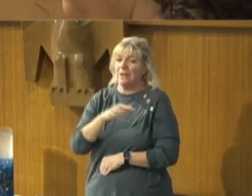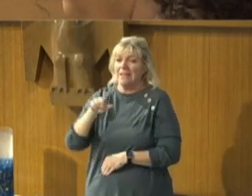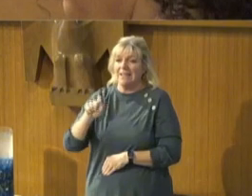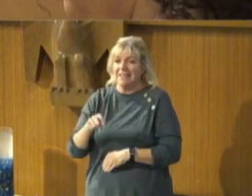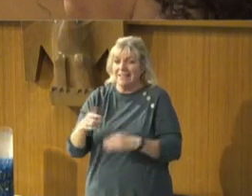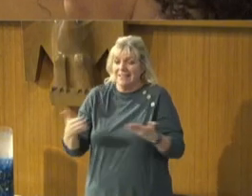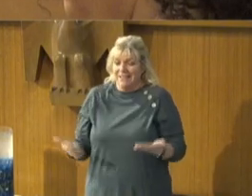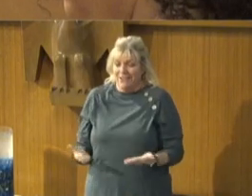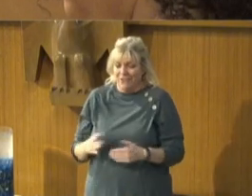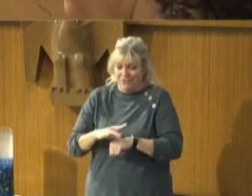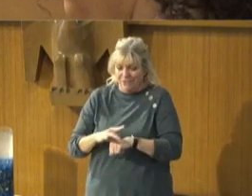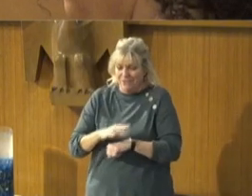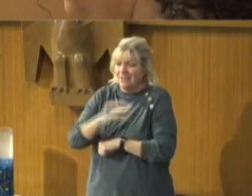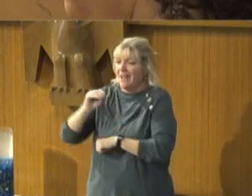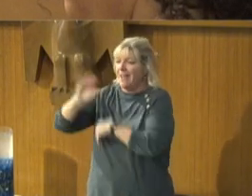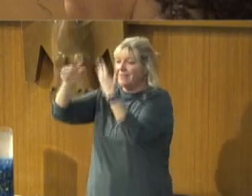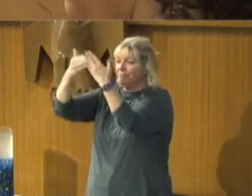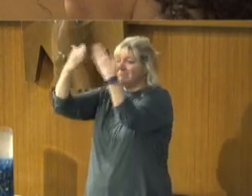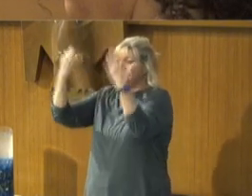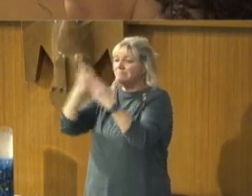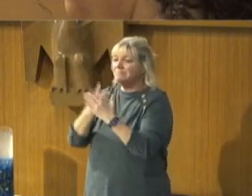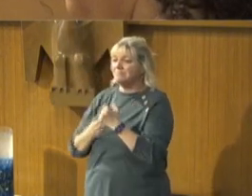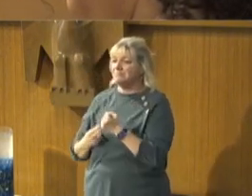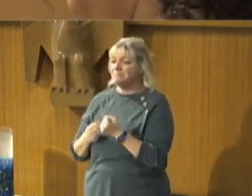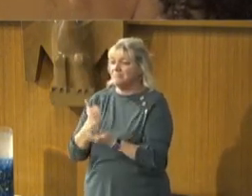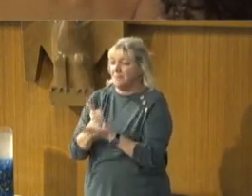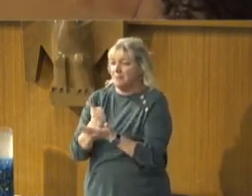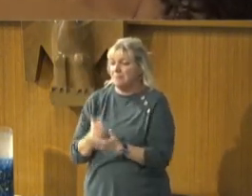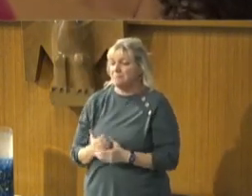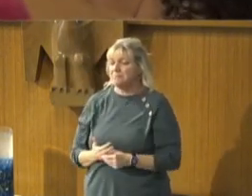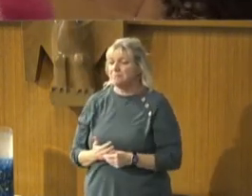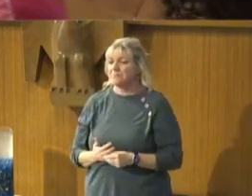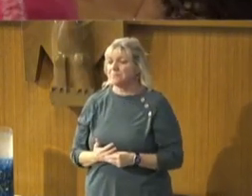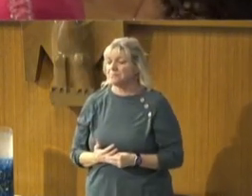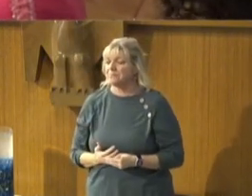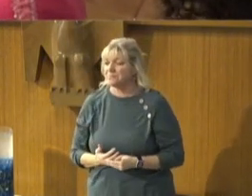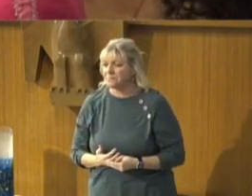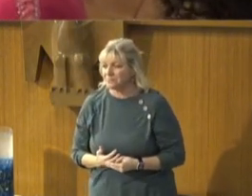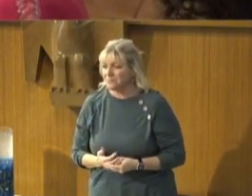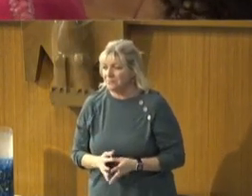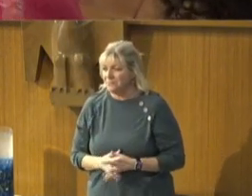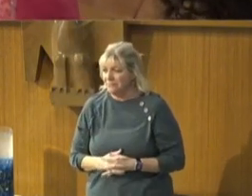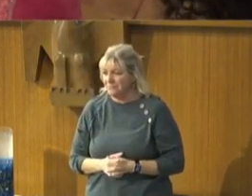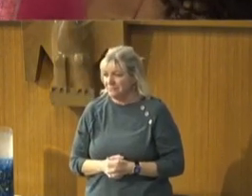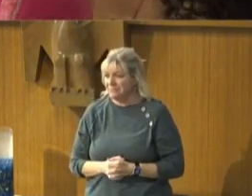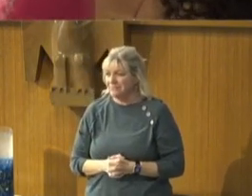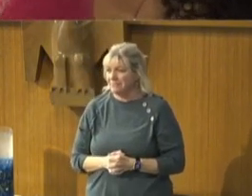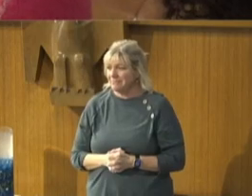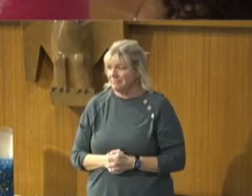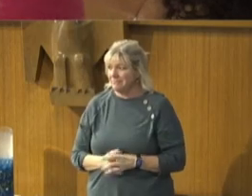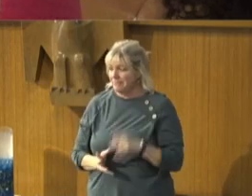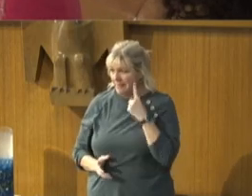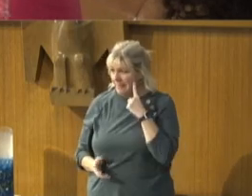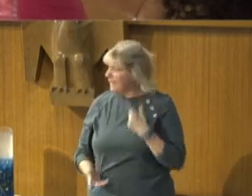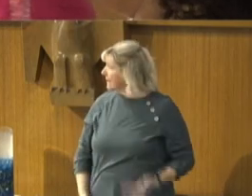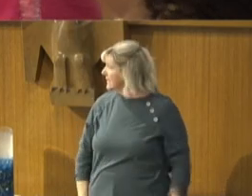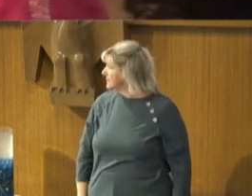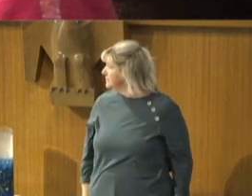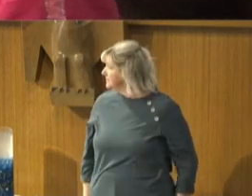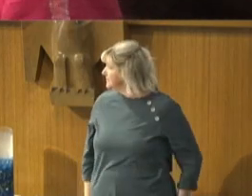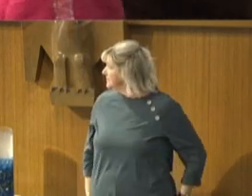this world and in the world to come. Amen.